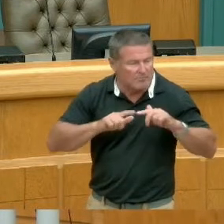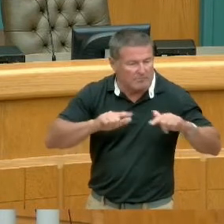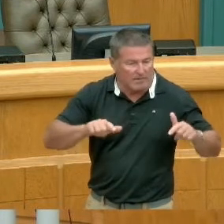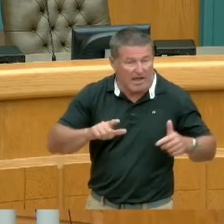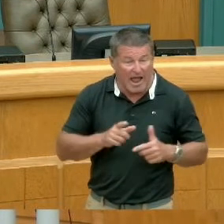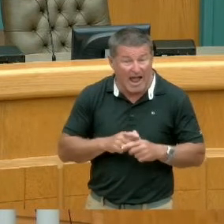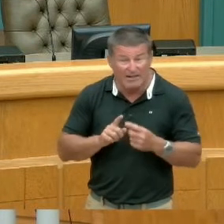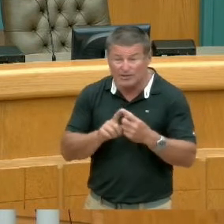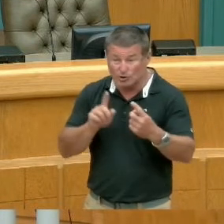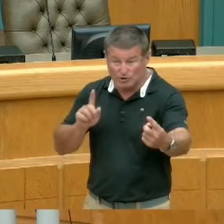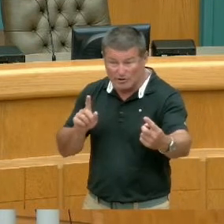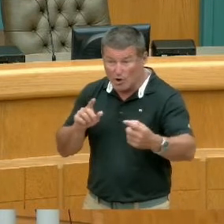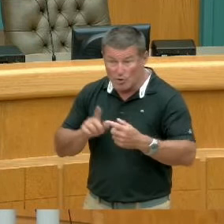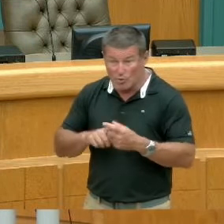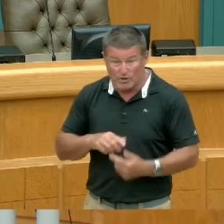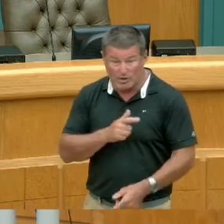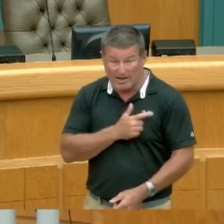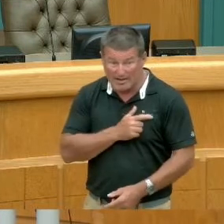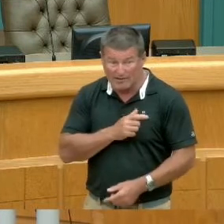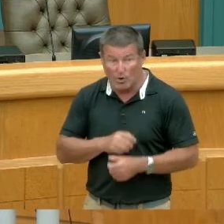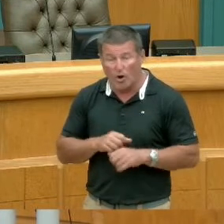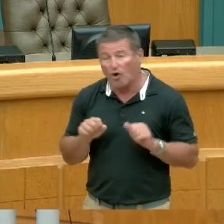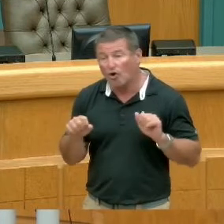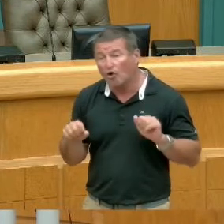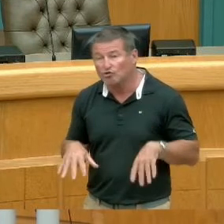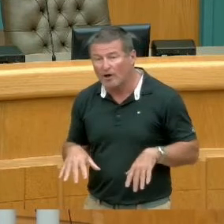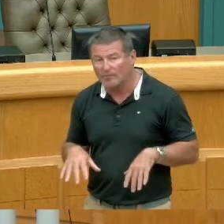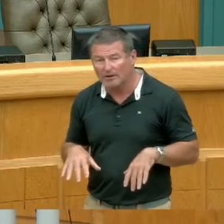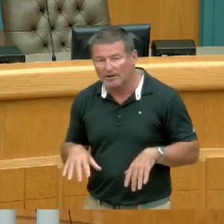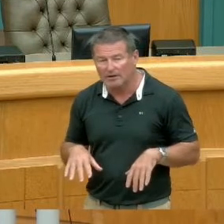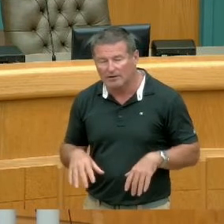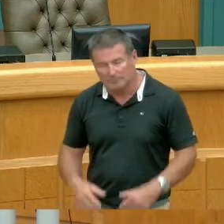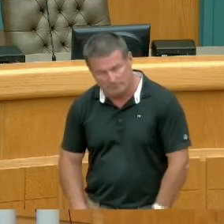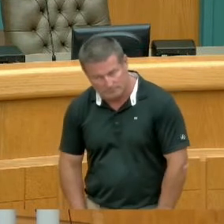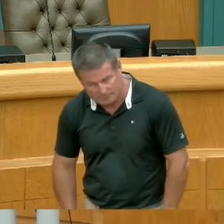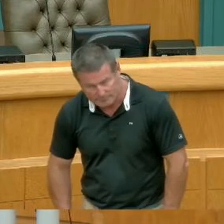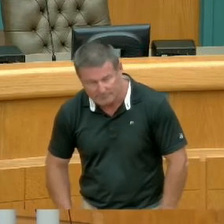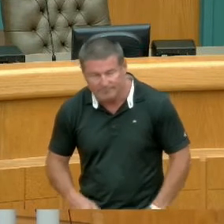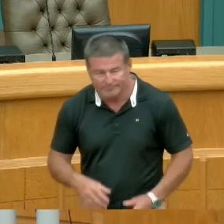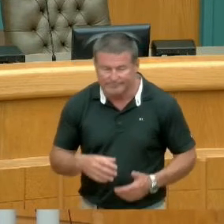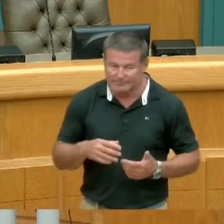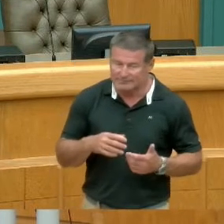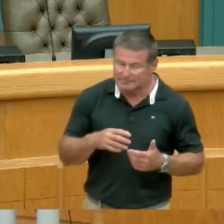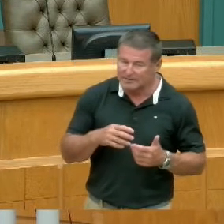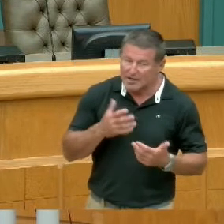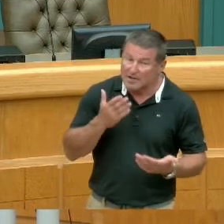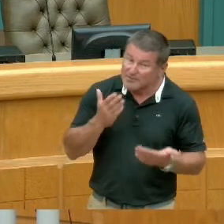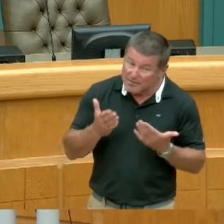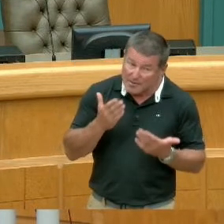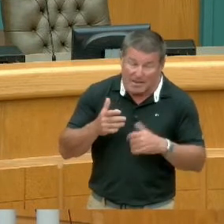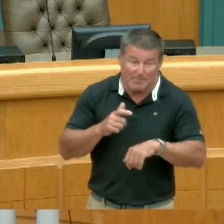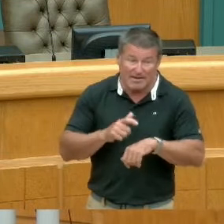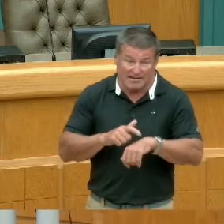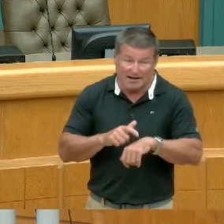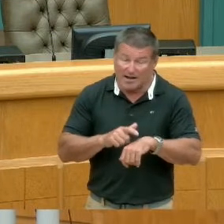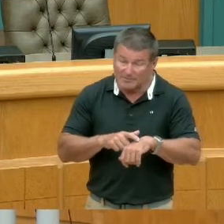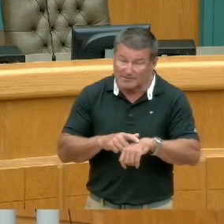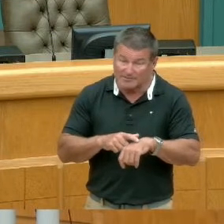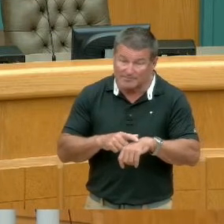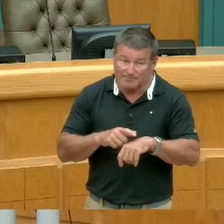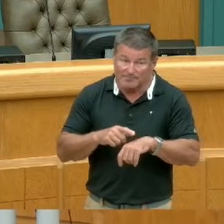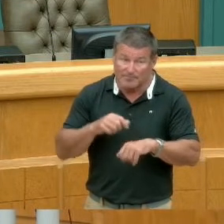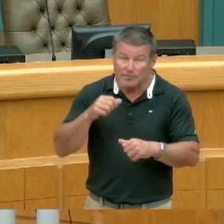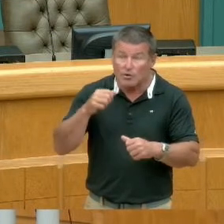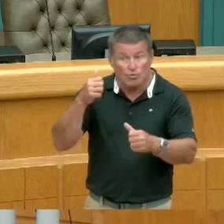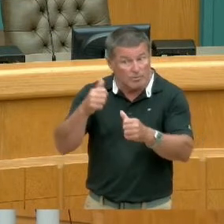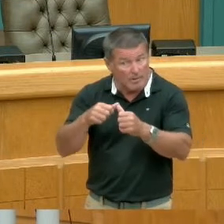social distancing. There might be temptations as we continue our phases to reopen Texas. Let me remind you that there